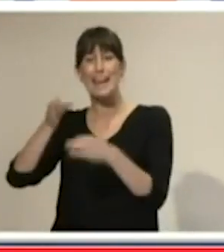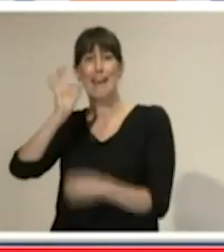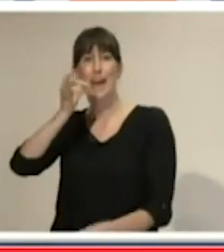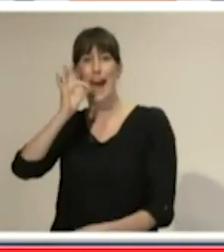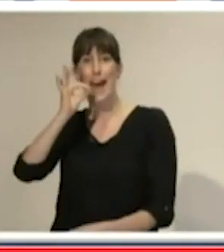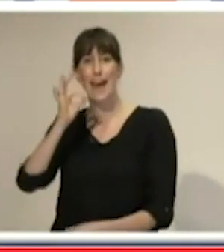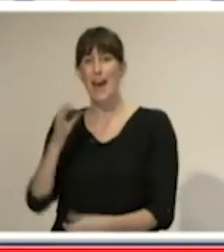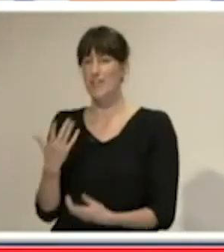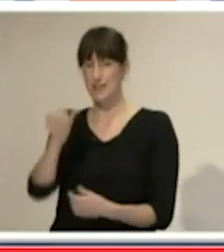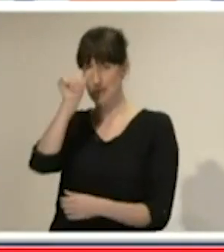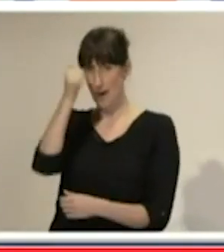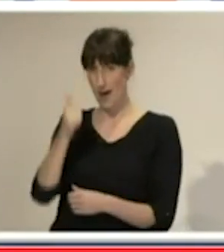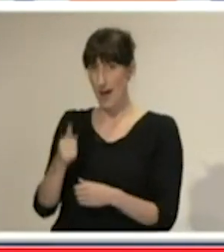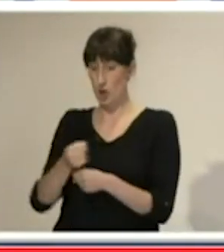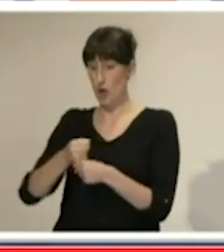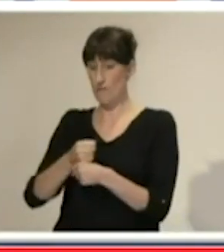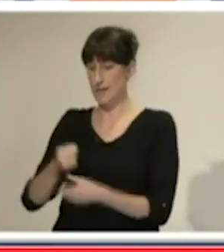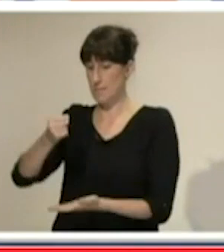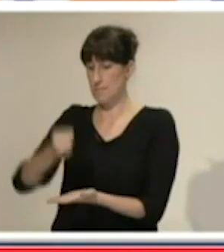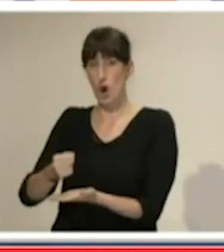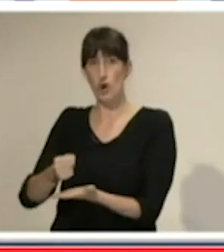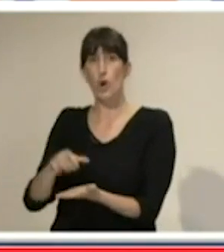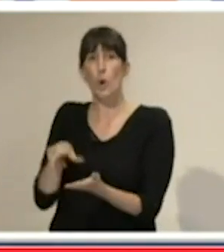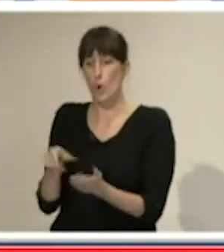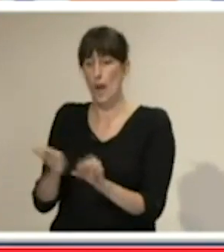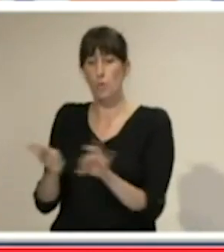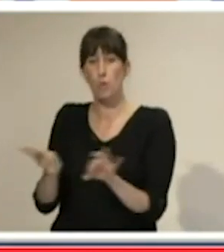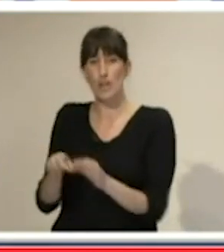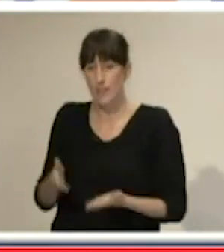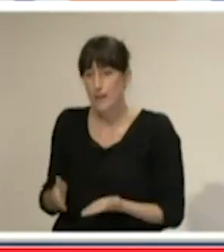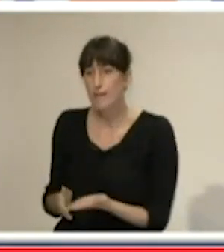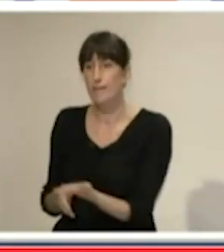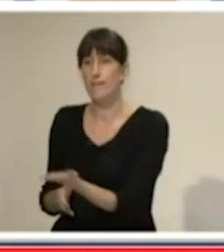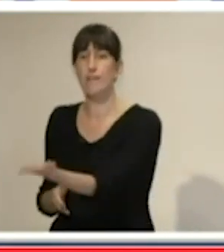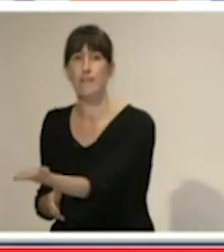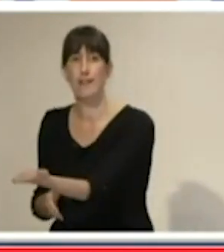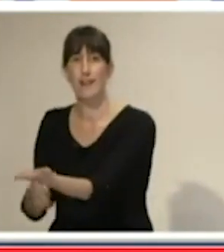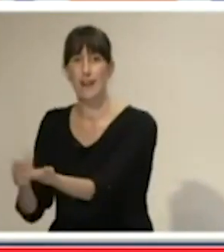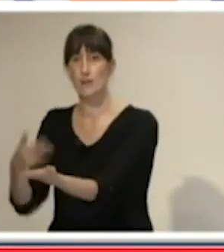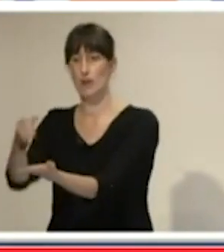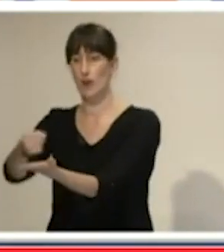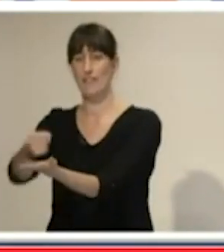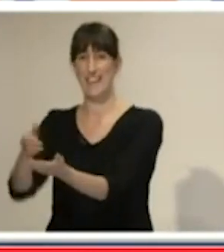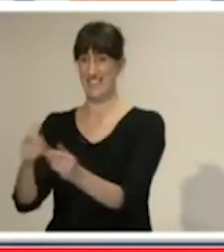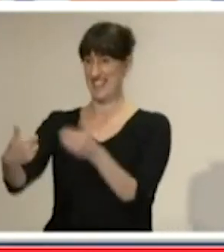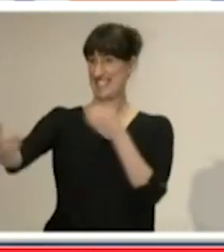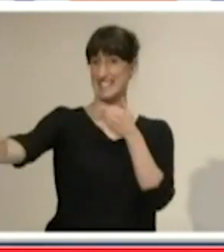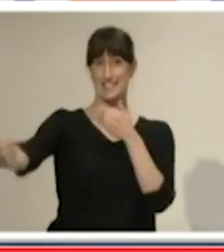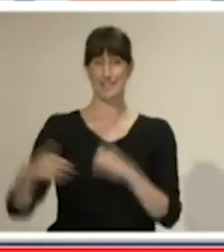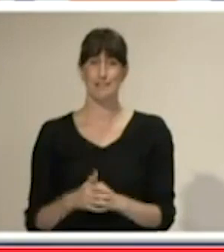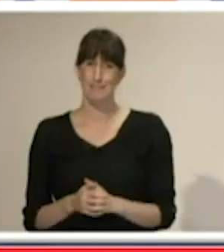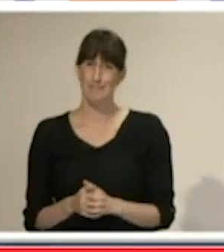say good on to everyone who is working so hard to innovate, keep their customers safe, but get also their staff back to